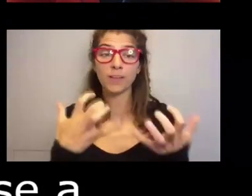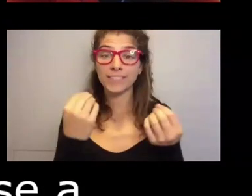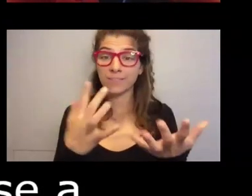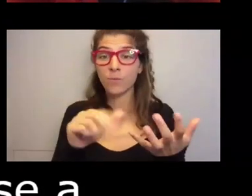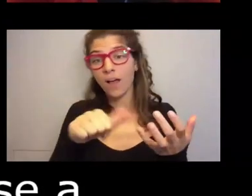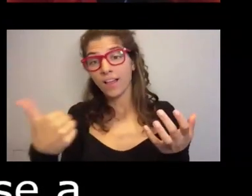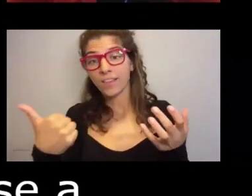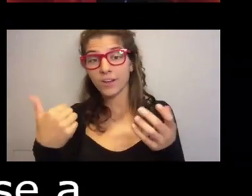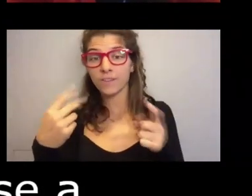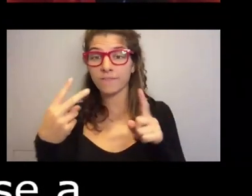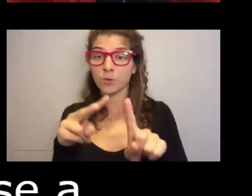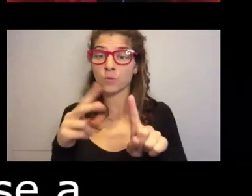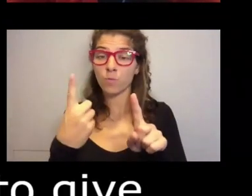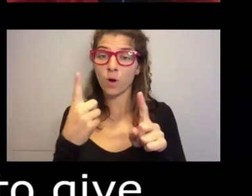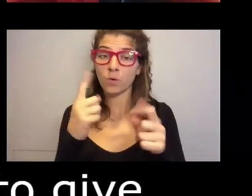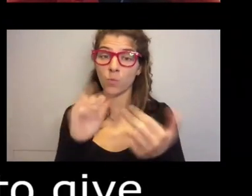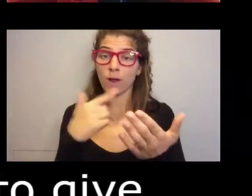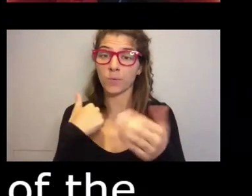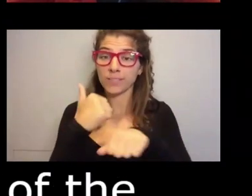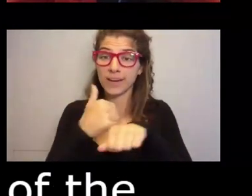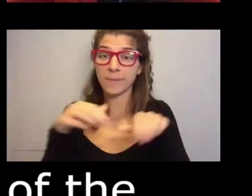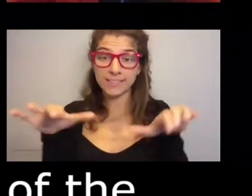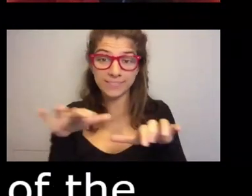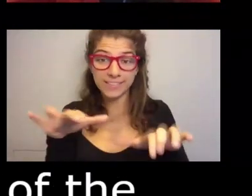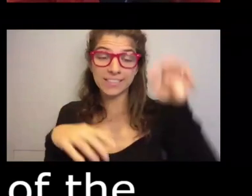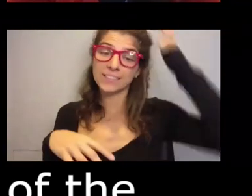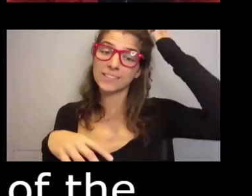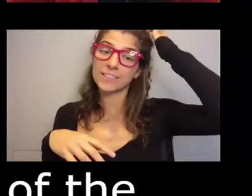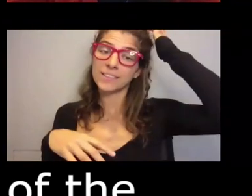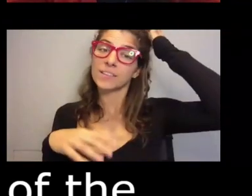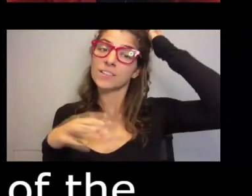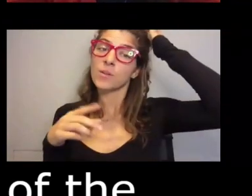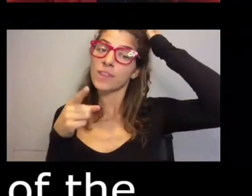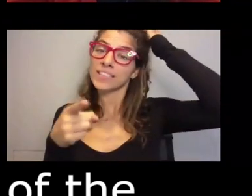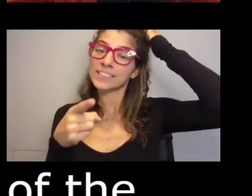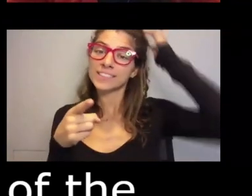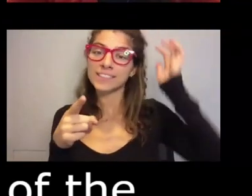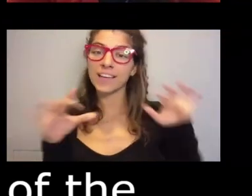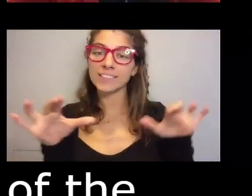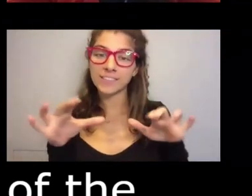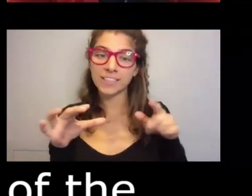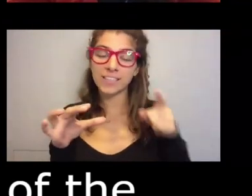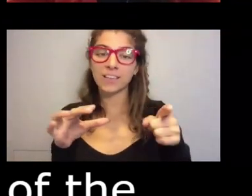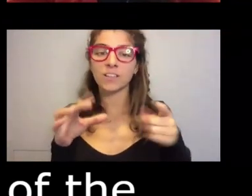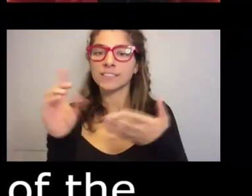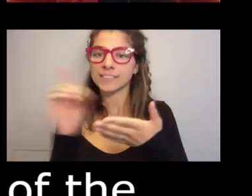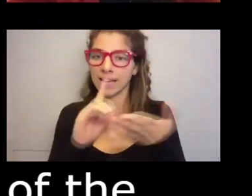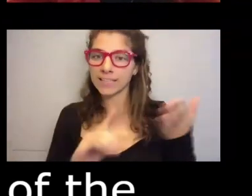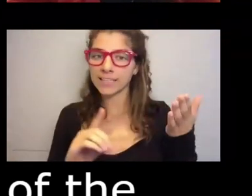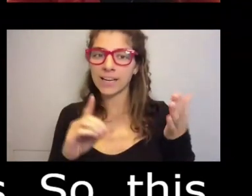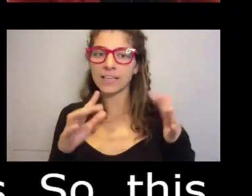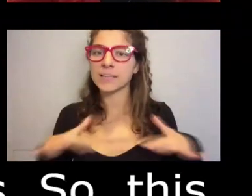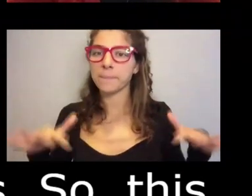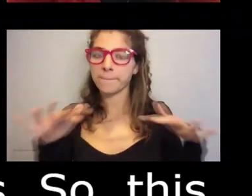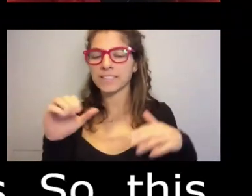you another view of one of the ways we set up activities. So this activity, you are designing a